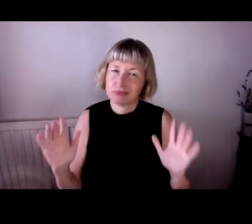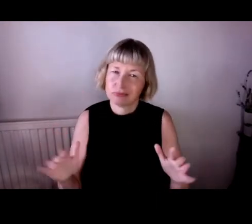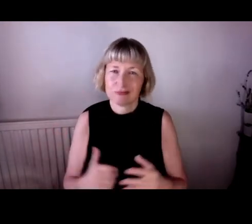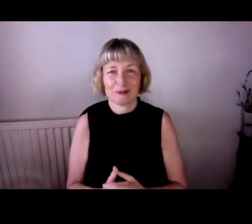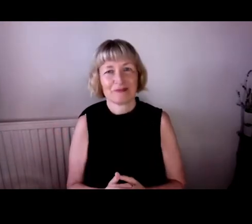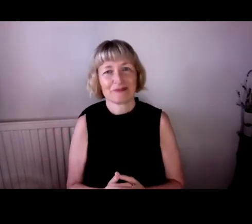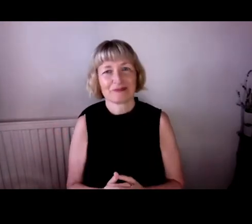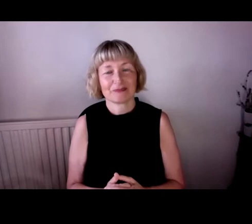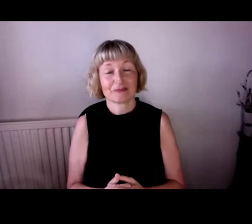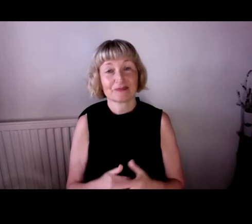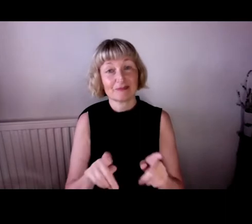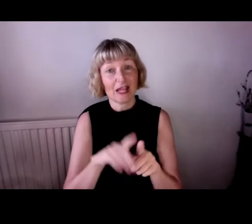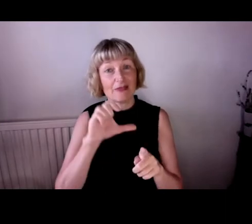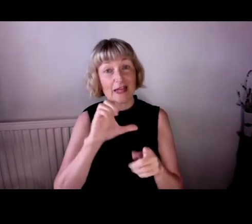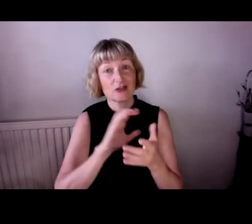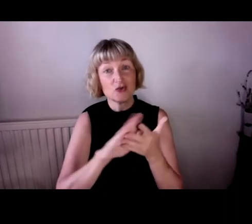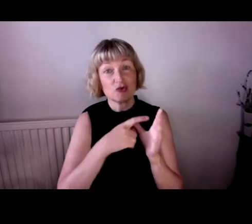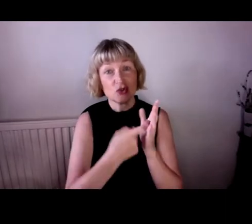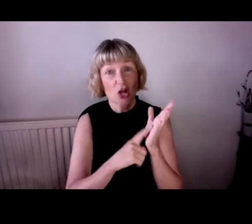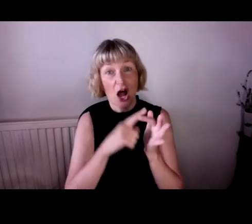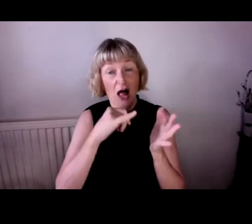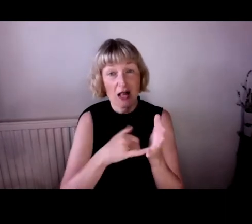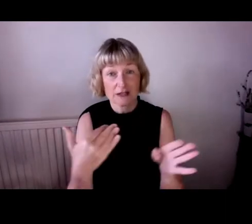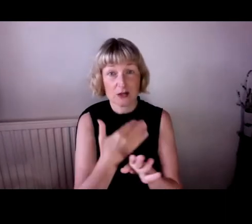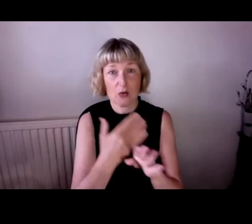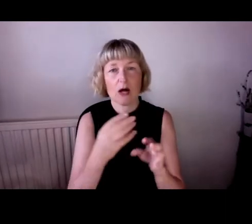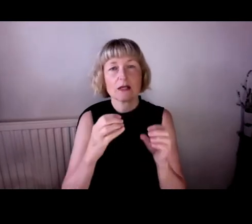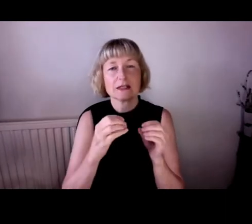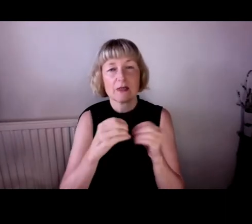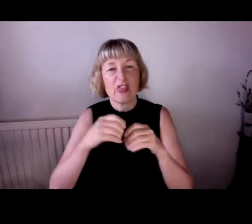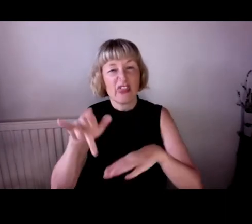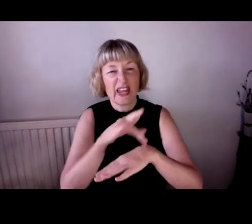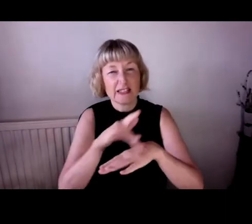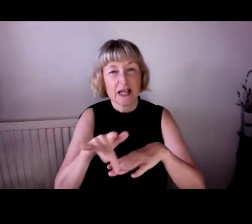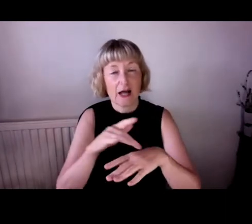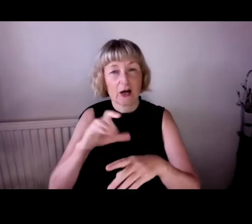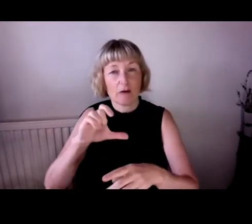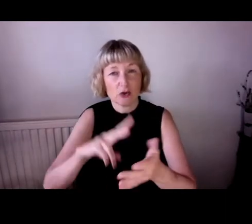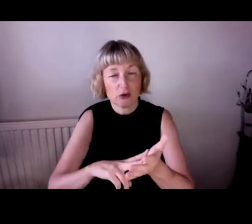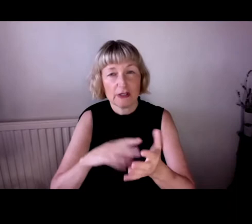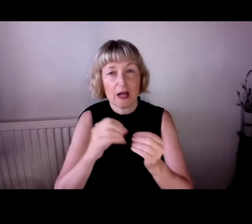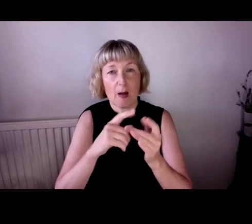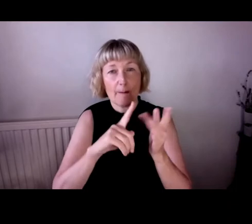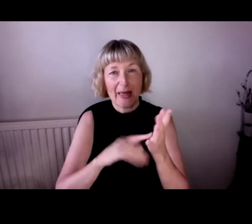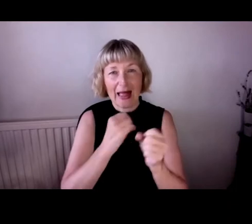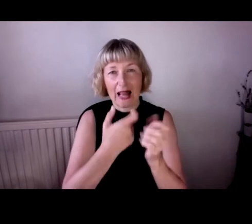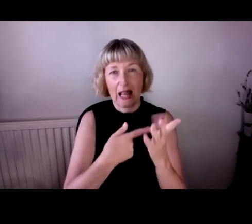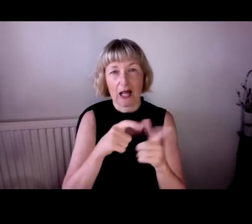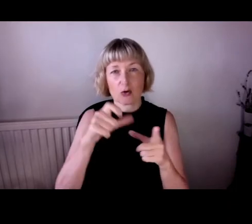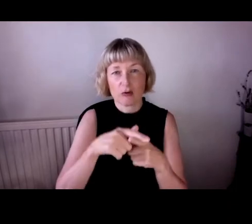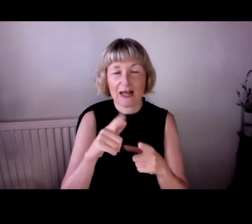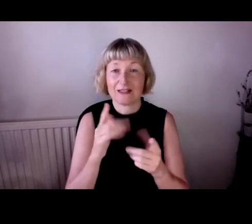And then we'll be joined by Charles, who works at Belgrade Theatre on the box office, and is a bit of their access